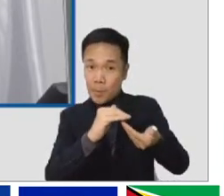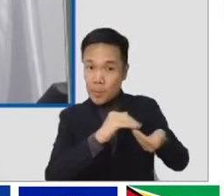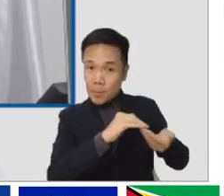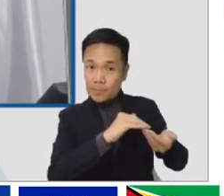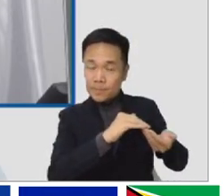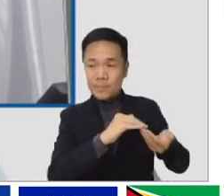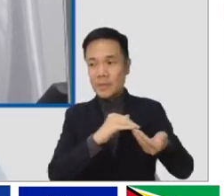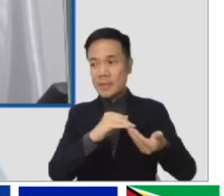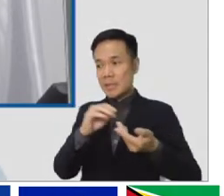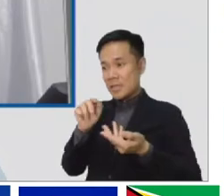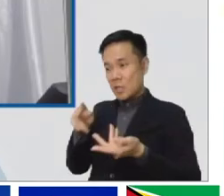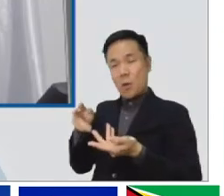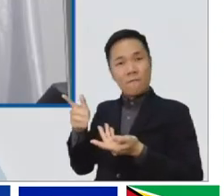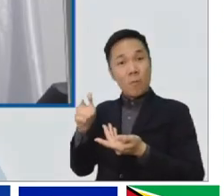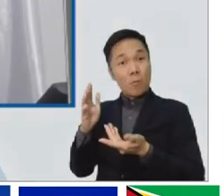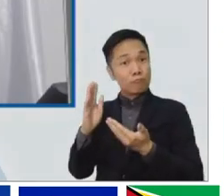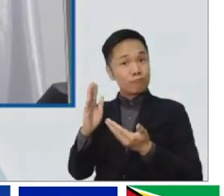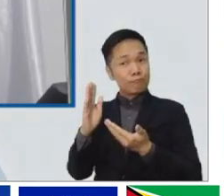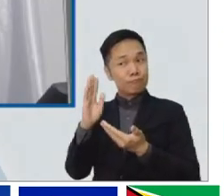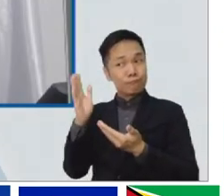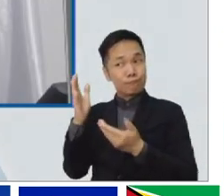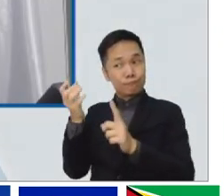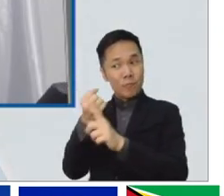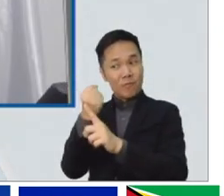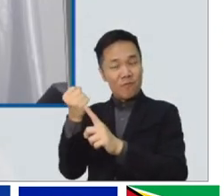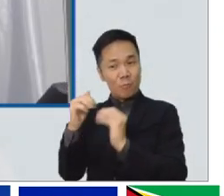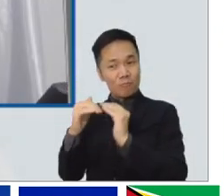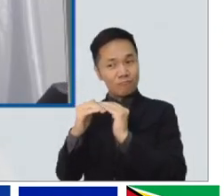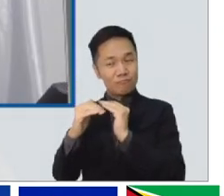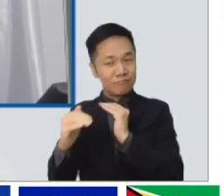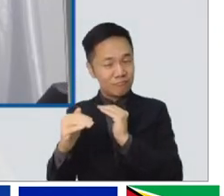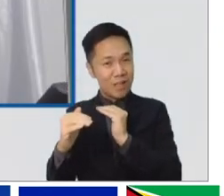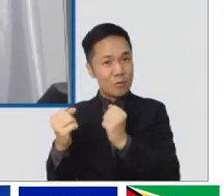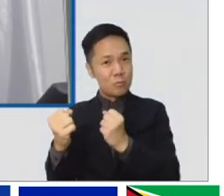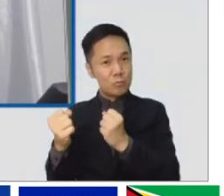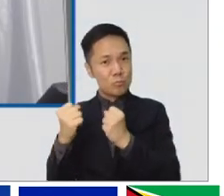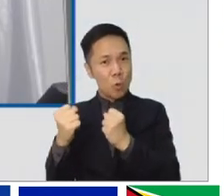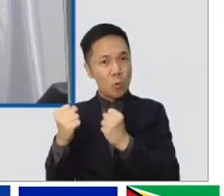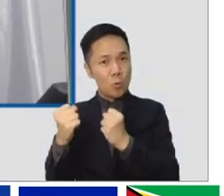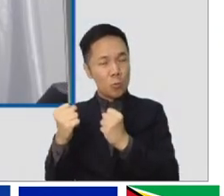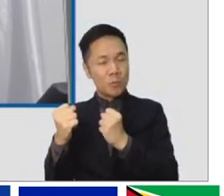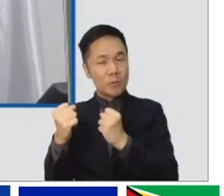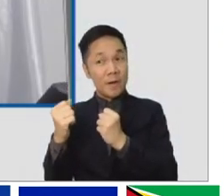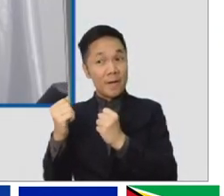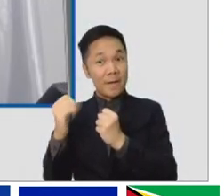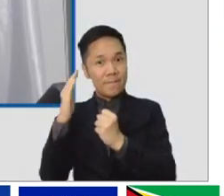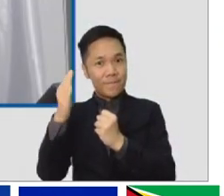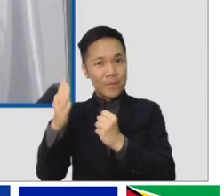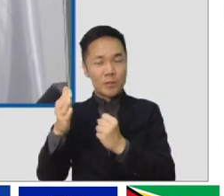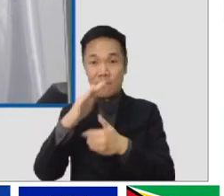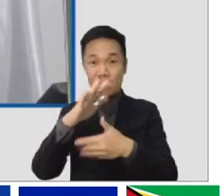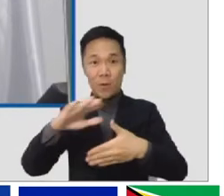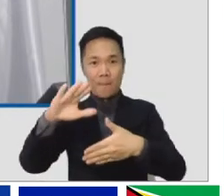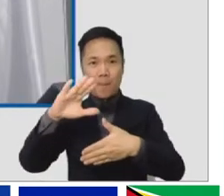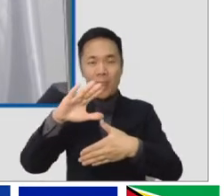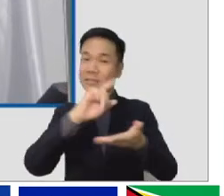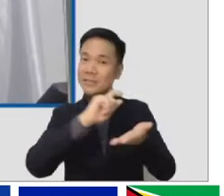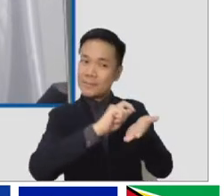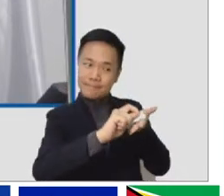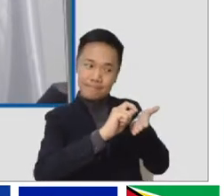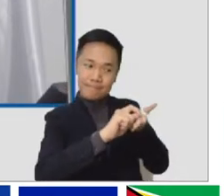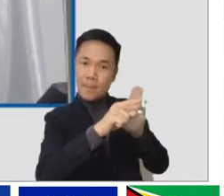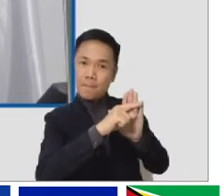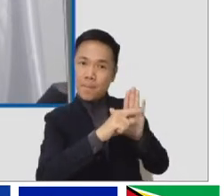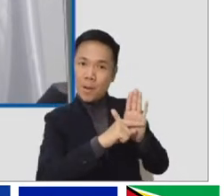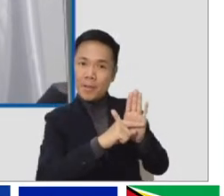sustainable, resilient situation in our country. Our Central American policy is a regional mandate